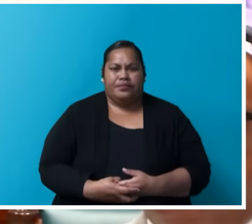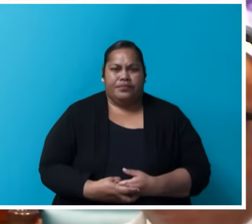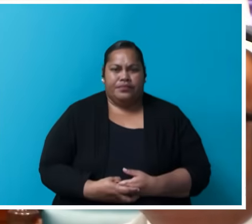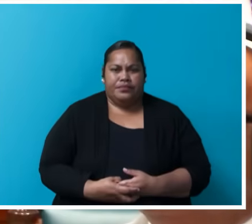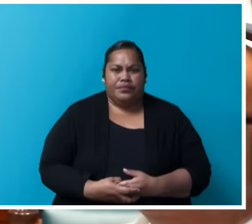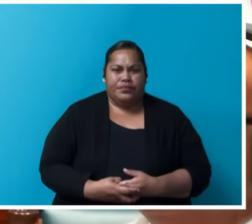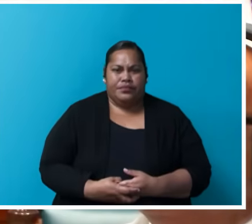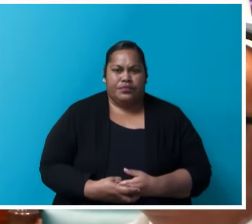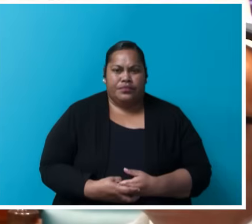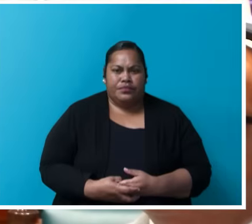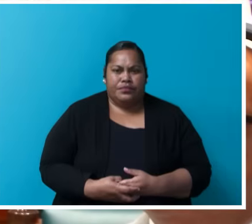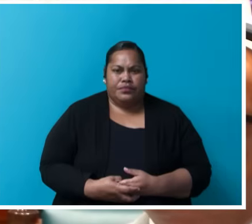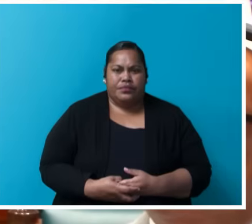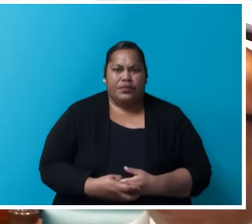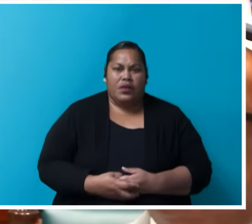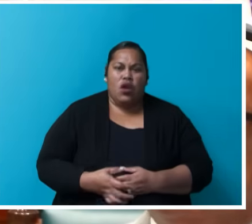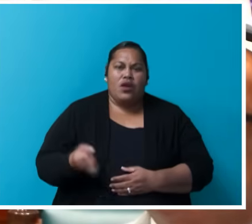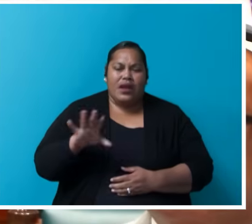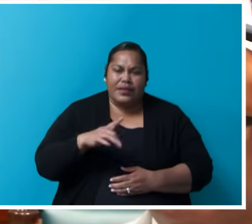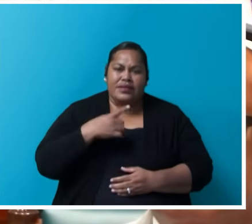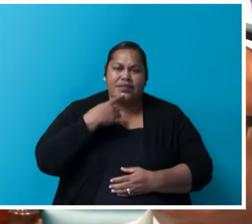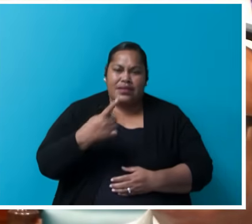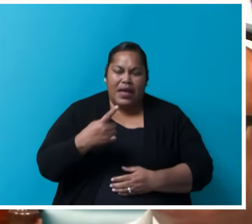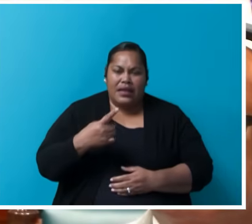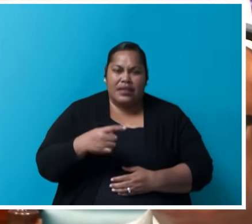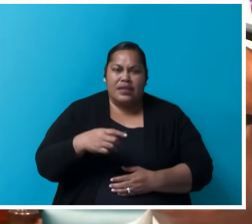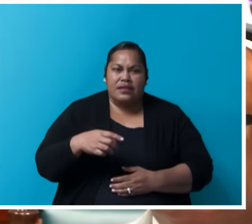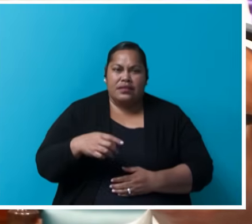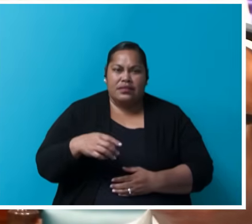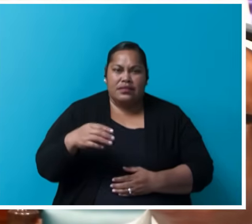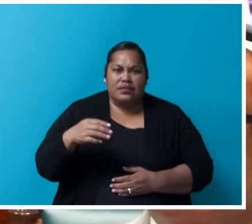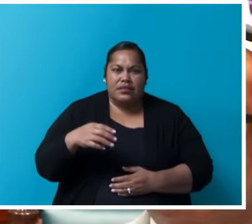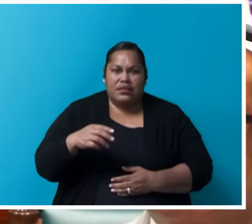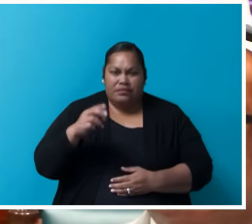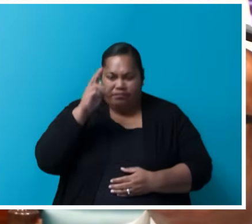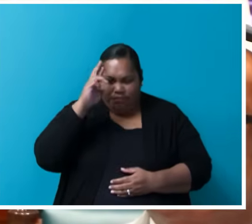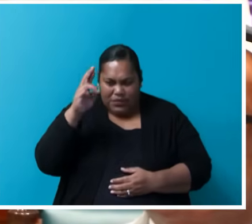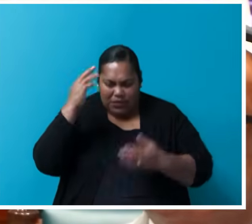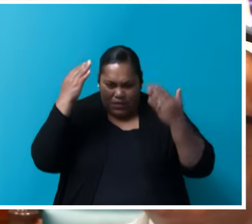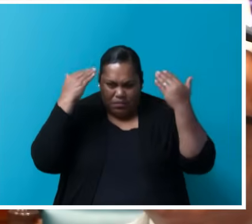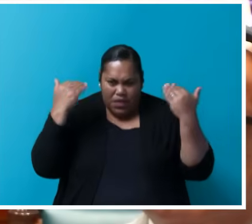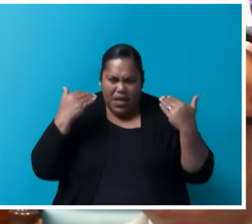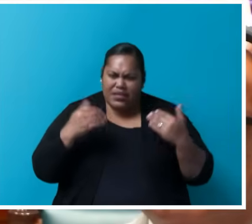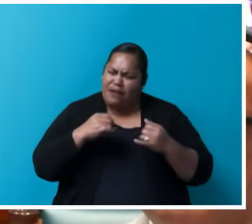has said, Mr. Speaker, that this is a very good budget.